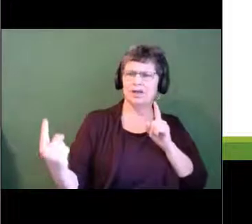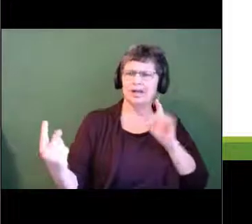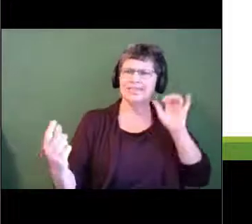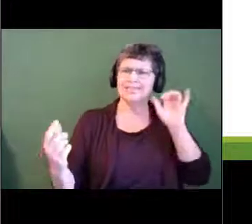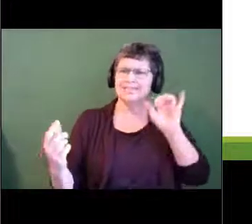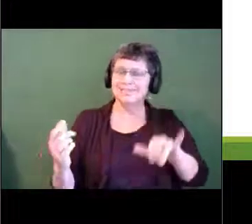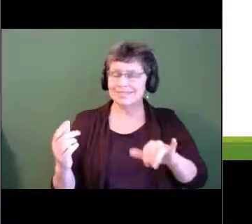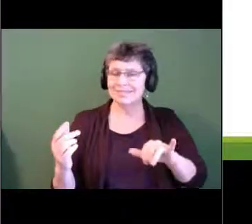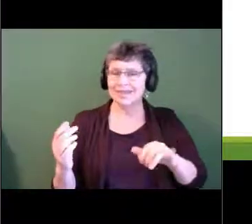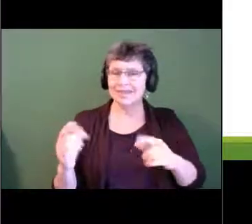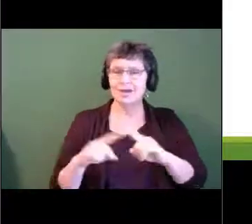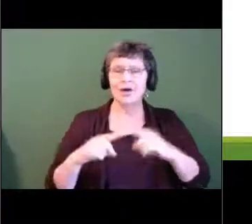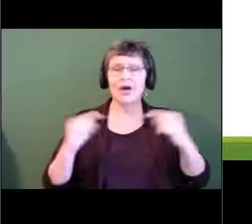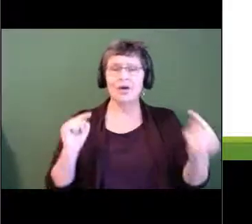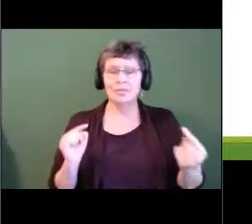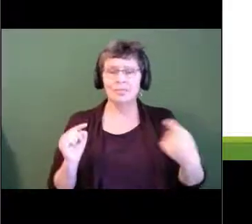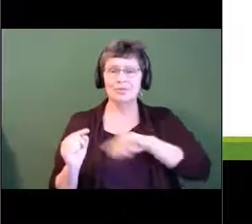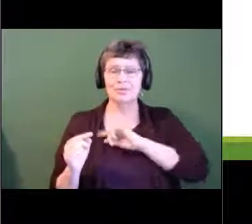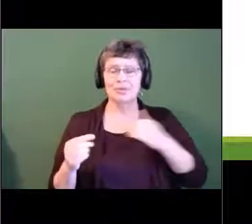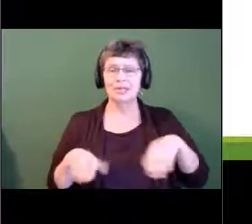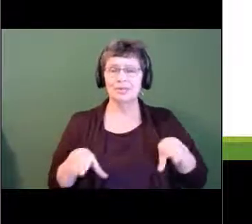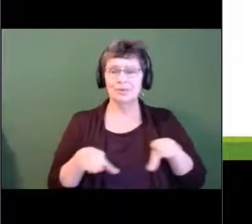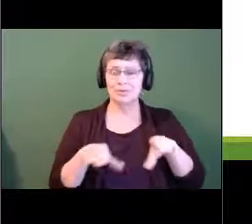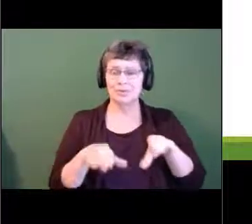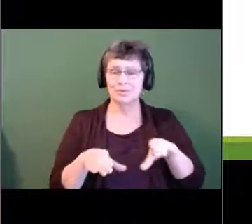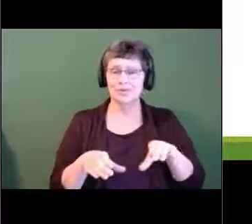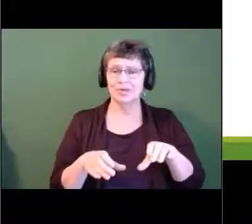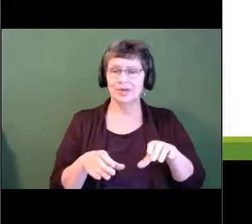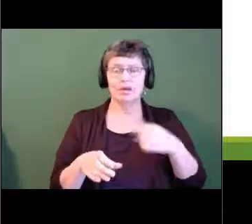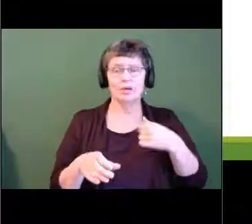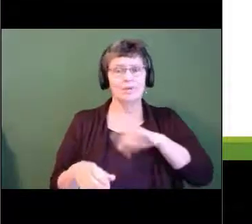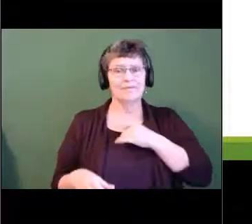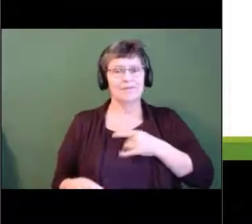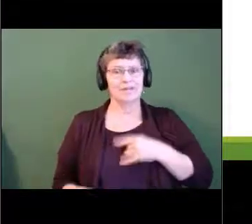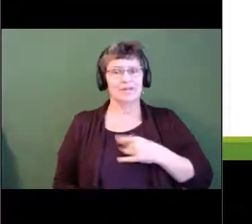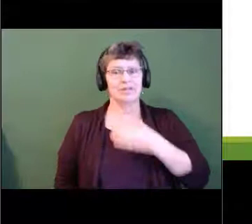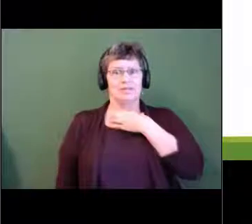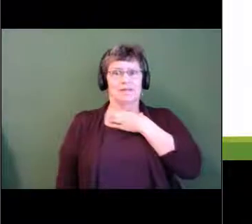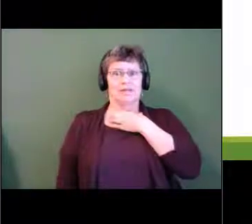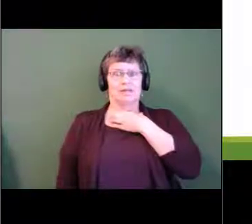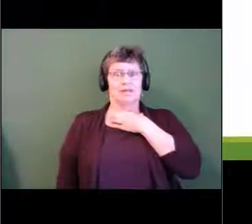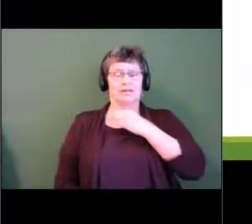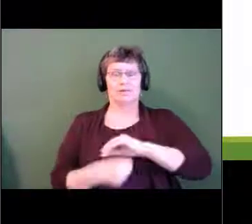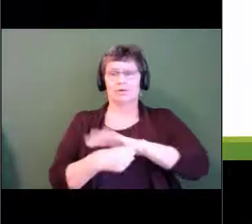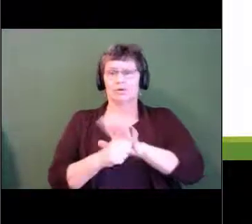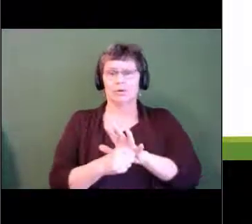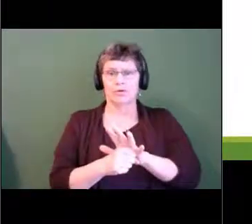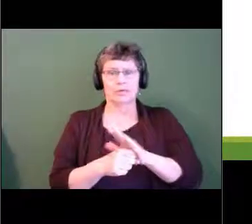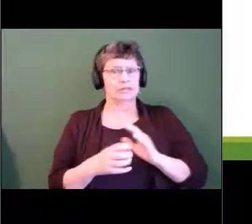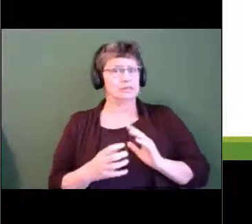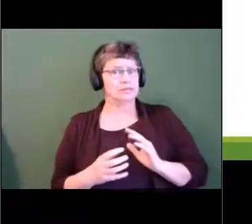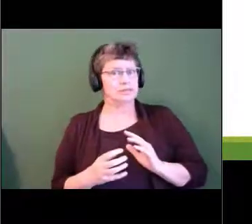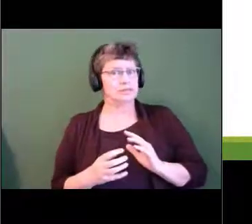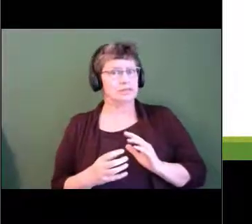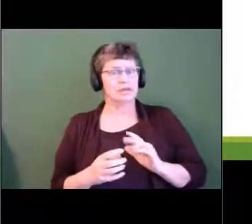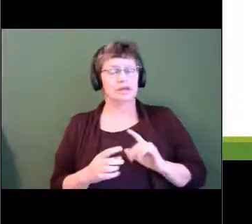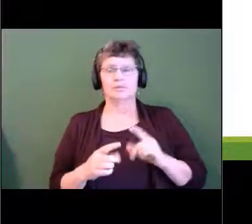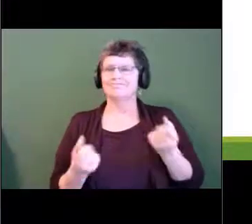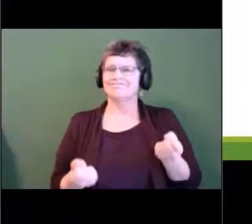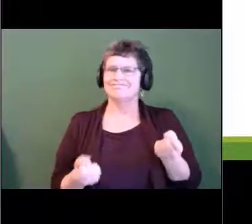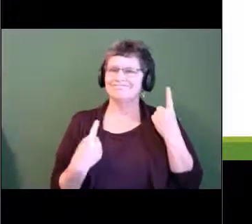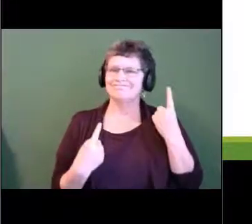feel threatened by COVID, and yet they're supposed to stay away from other people. As I mentioned earlier, not everybody has